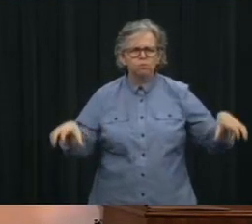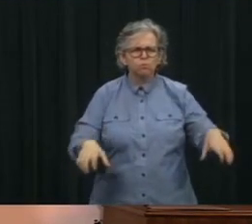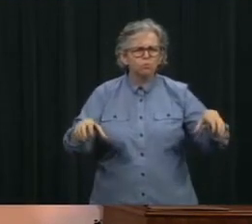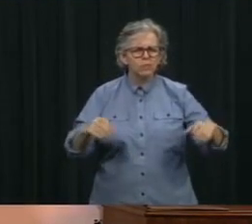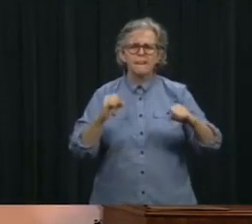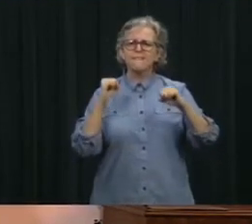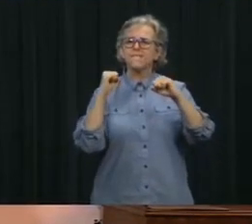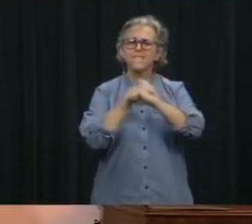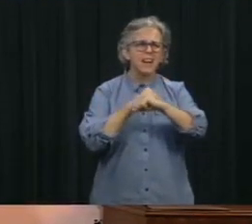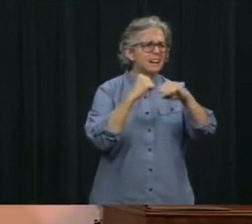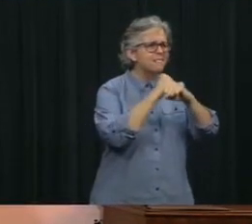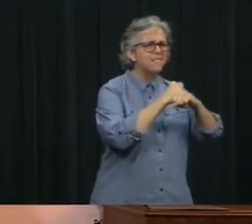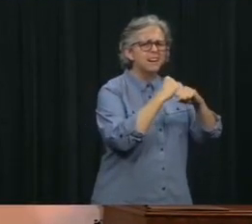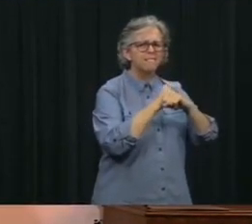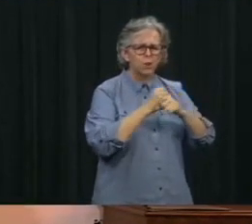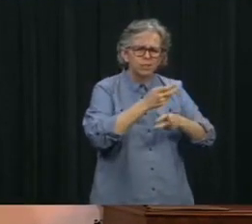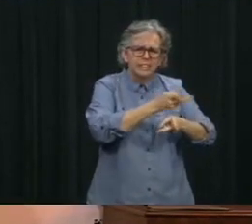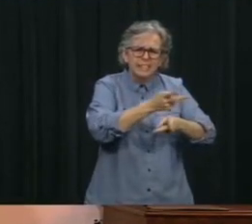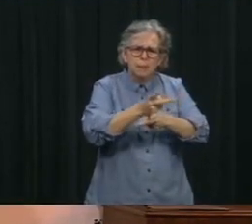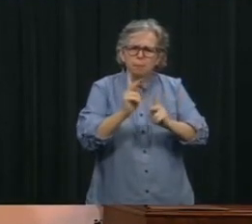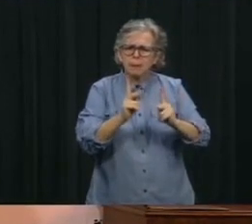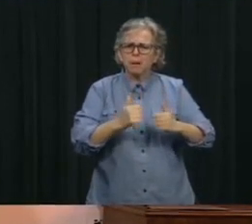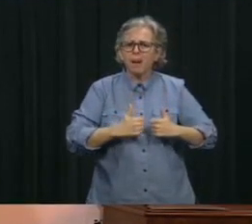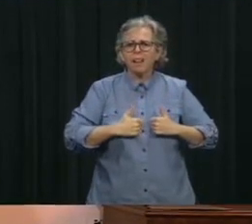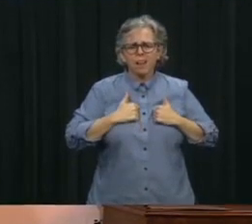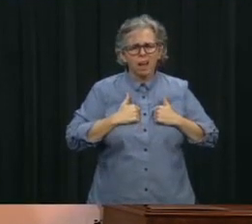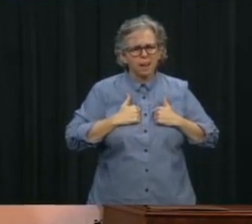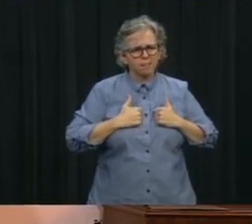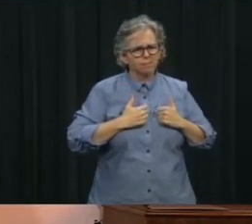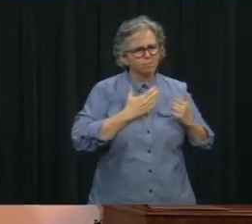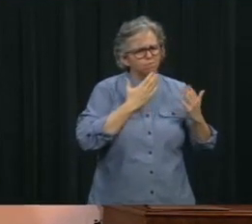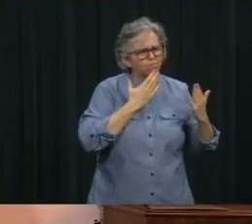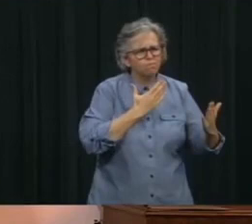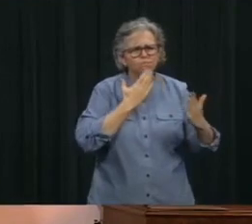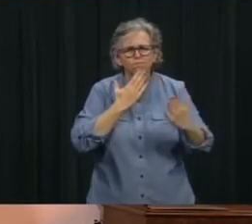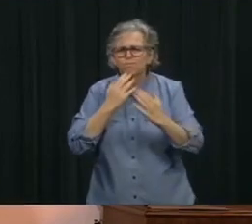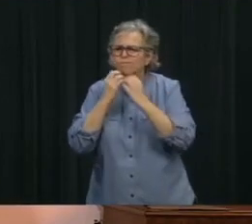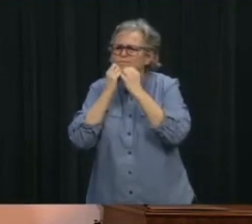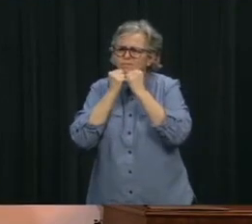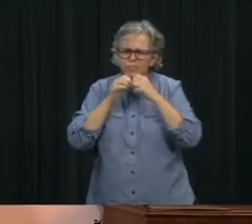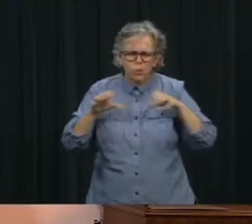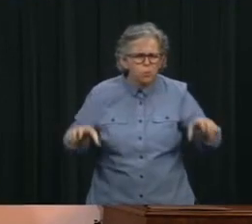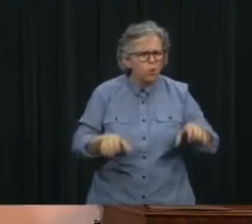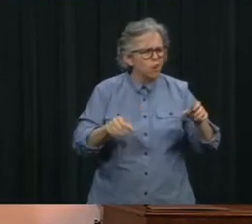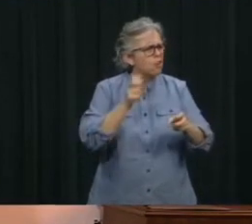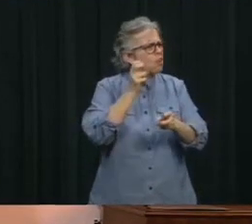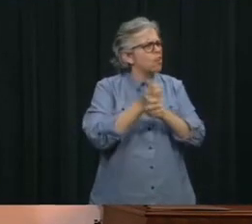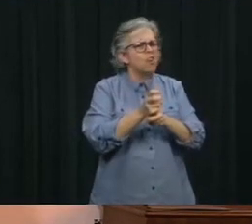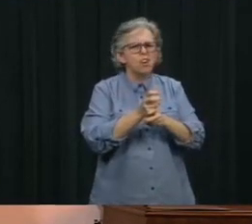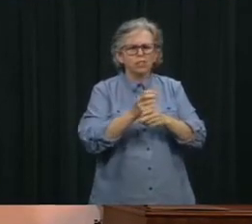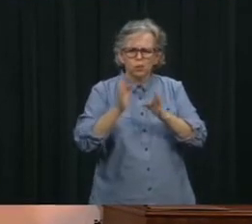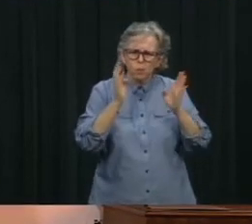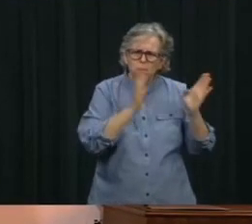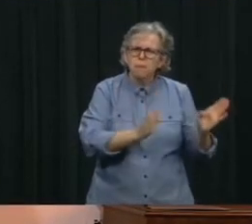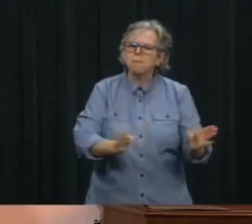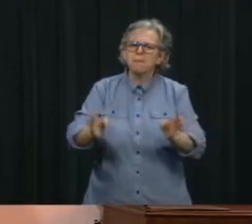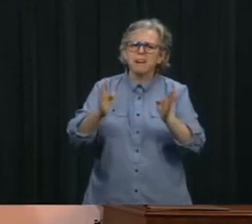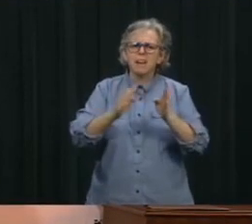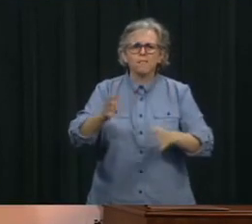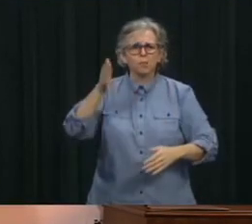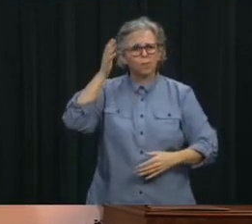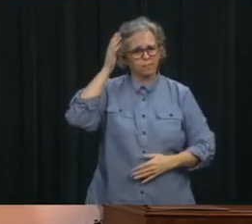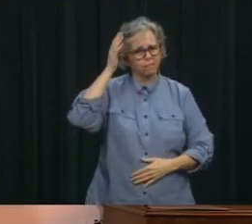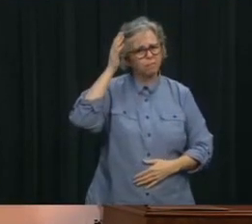alive, working so very, very hard in preparing for what will be coming in the days and